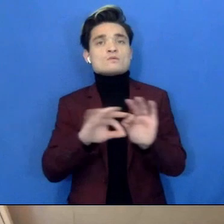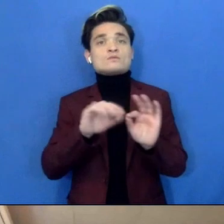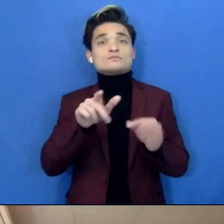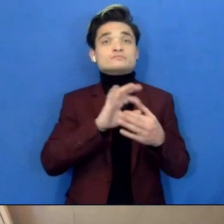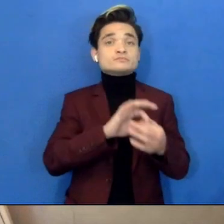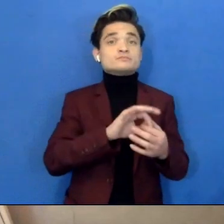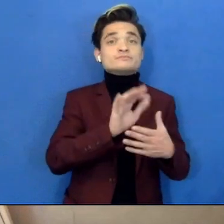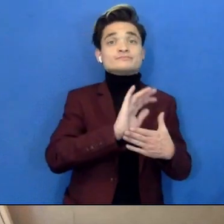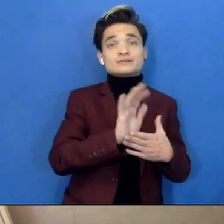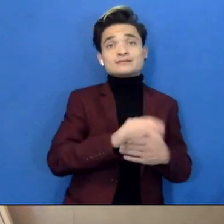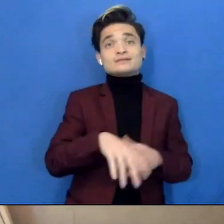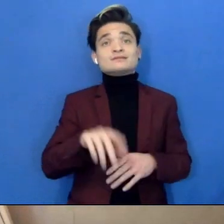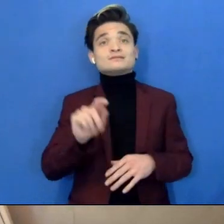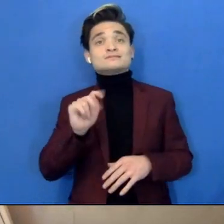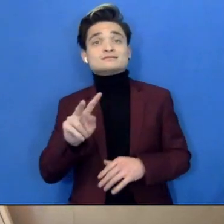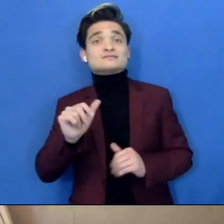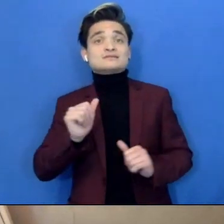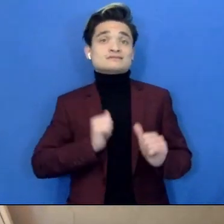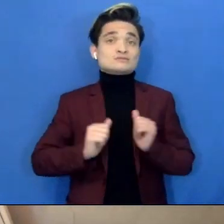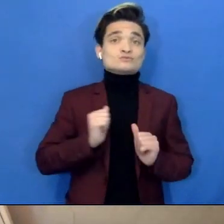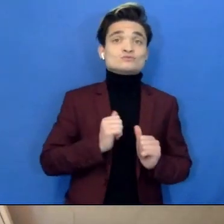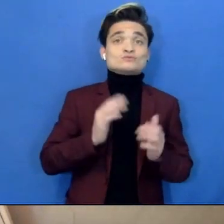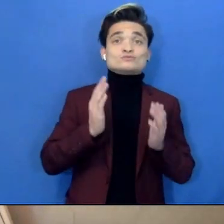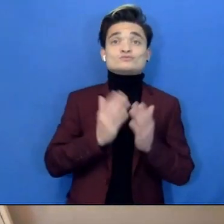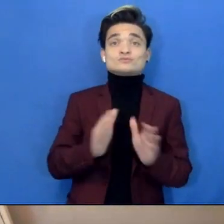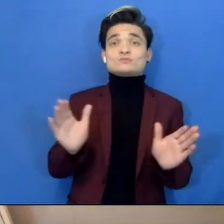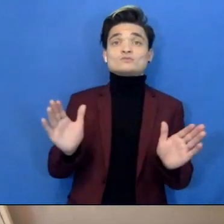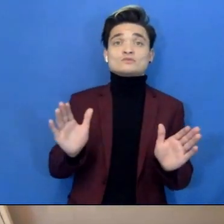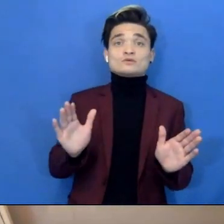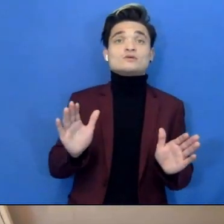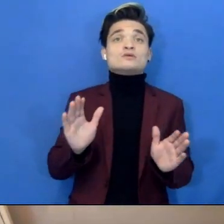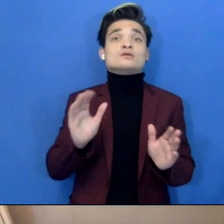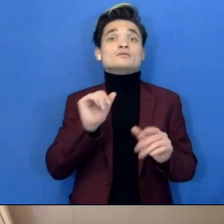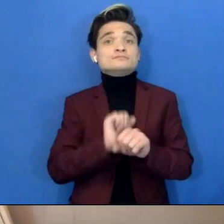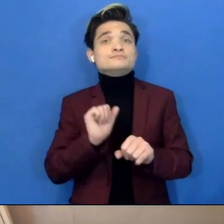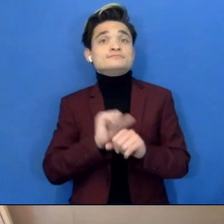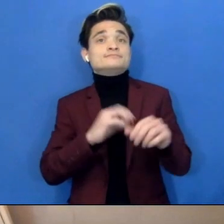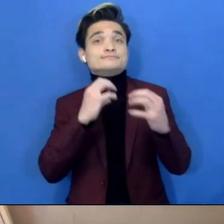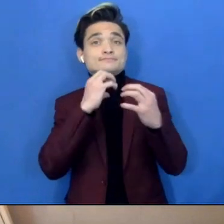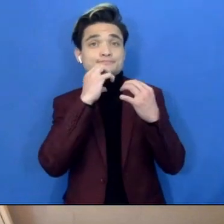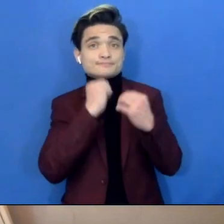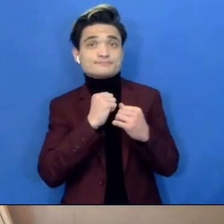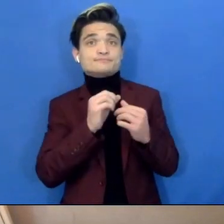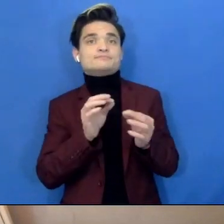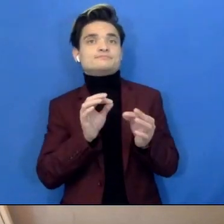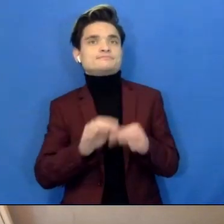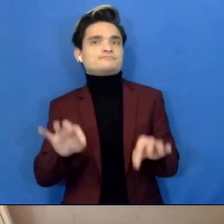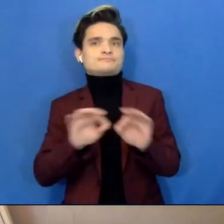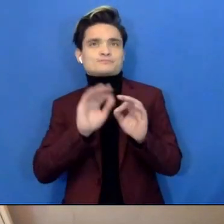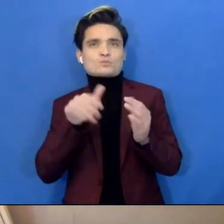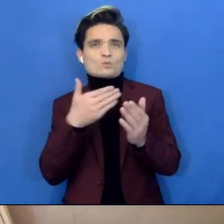fact. So it's just every word is valuable, every word has to matter. And at the same time, this density